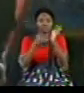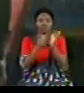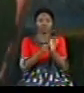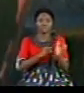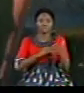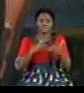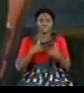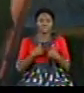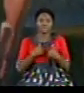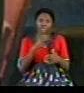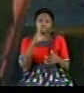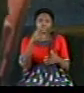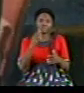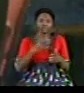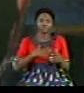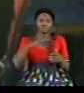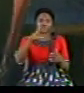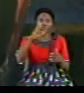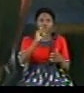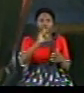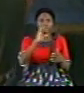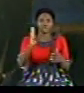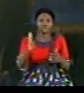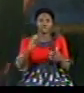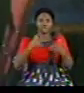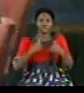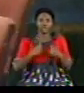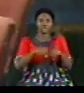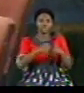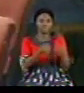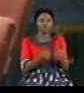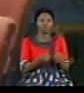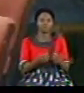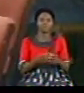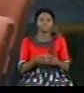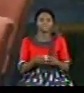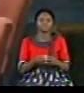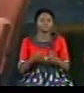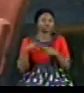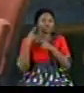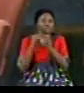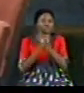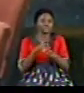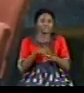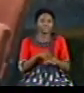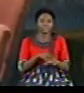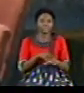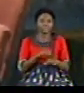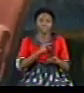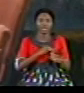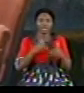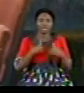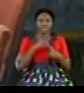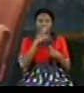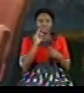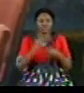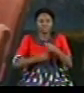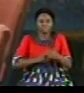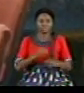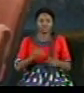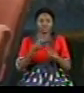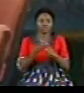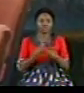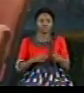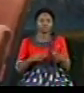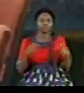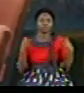ribs had a fractured. So since that time, I've been suffering from the pains,